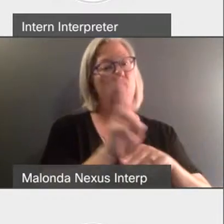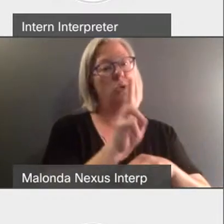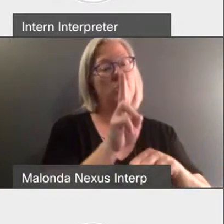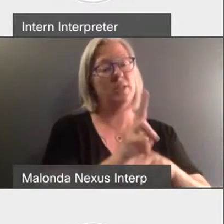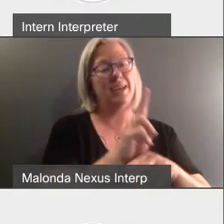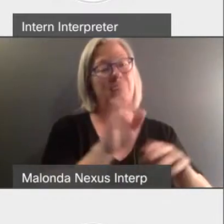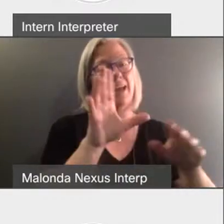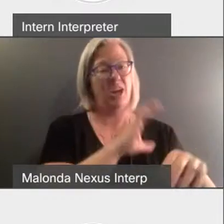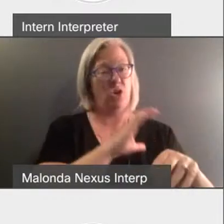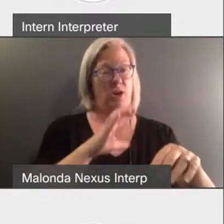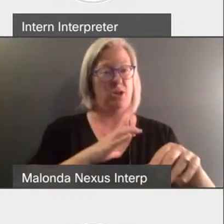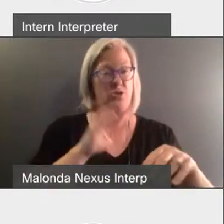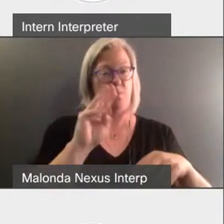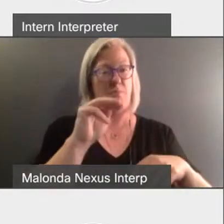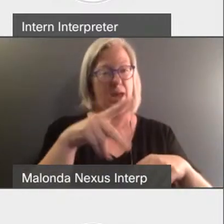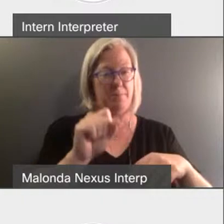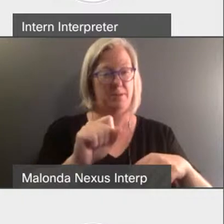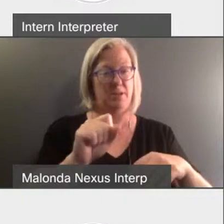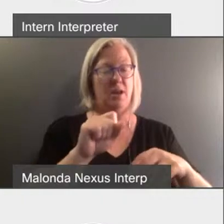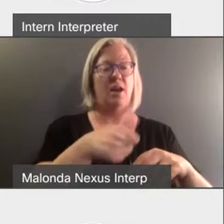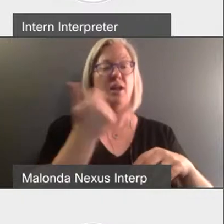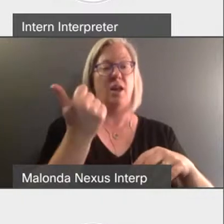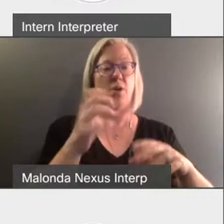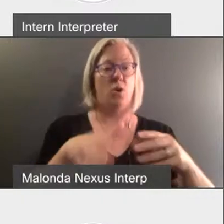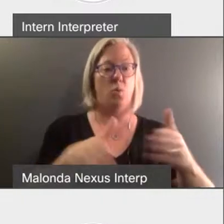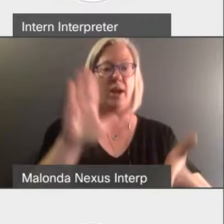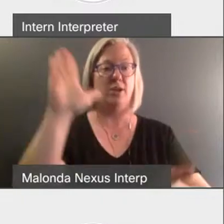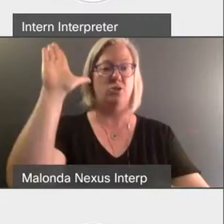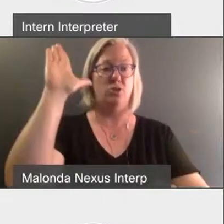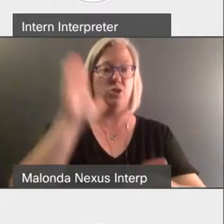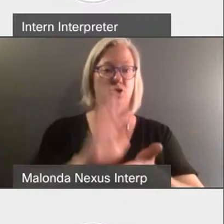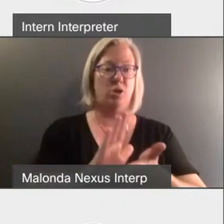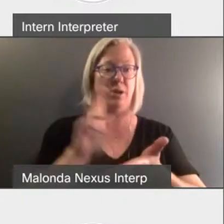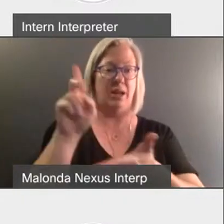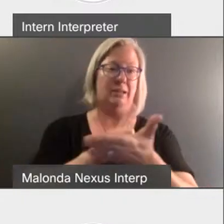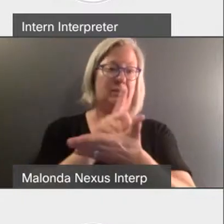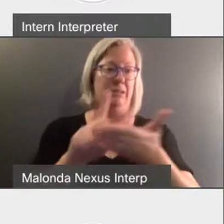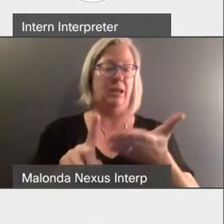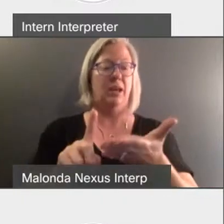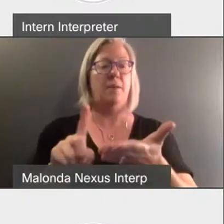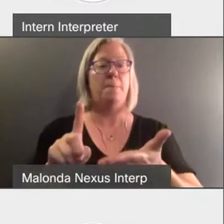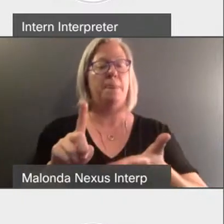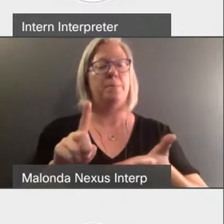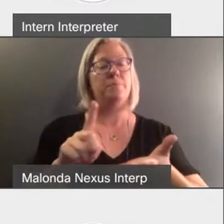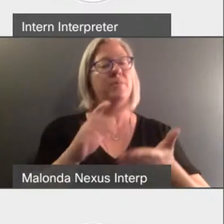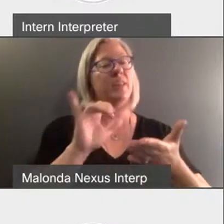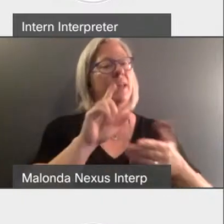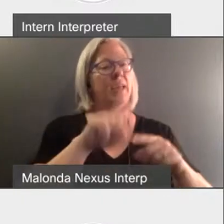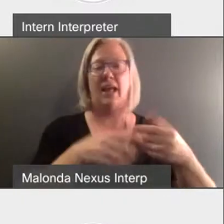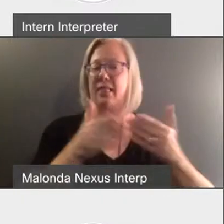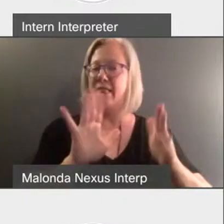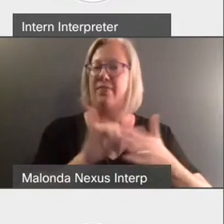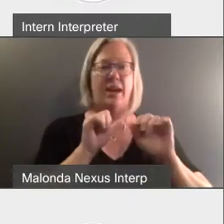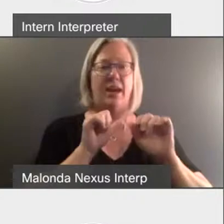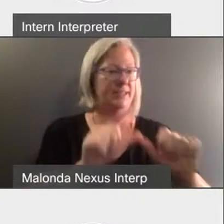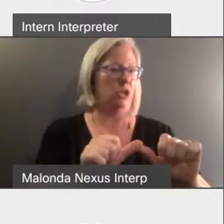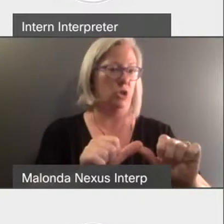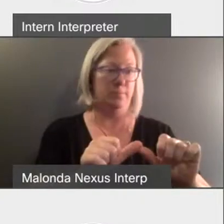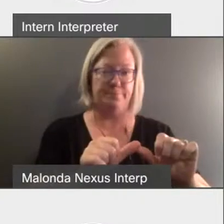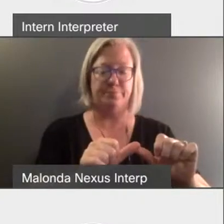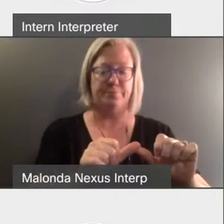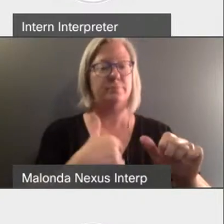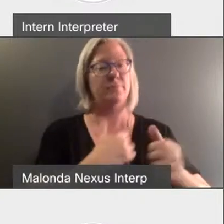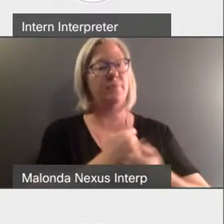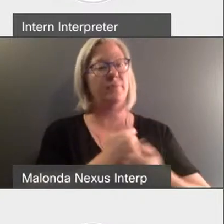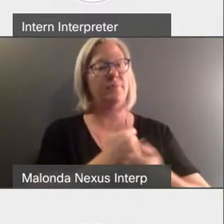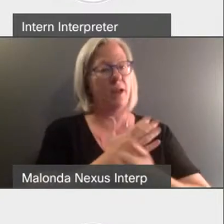way to discriminate, dilute the voices of non-white people is long and storied. Do not let this legacy continue. I love